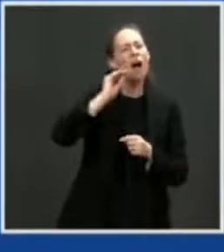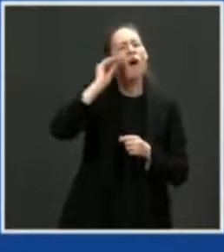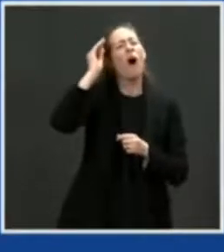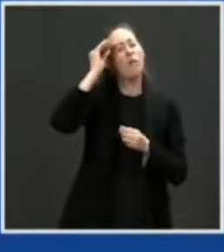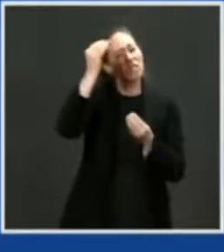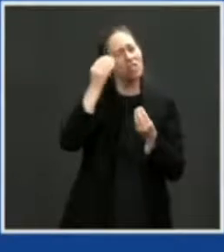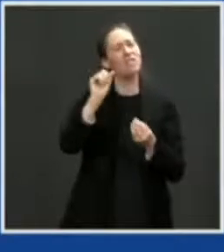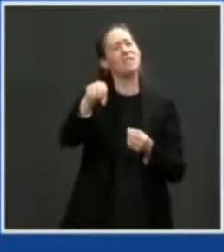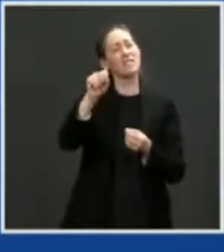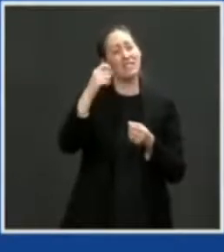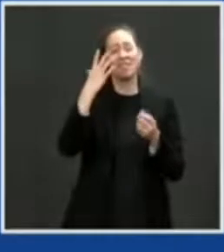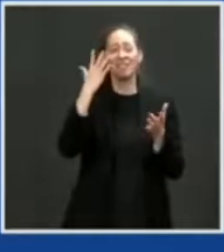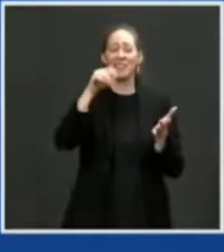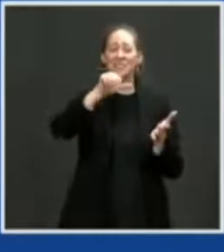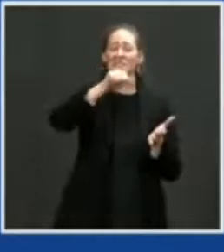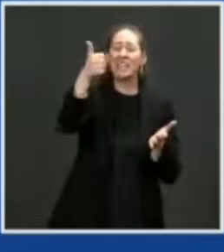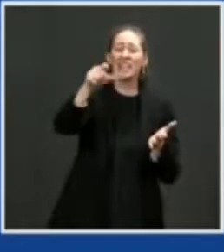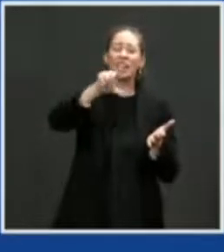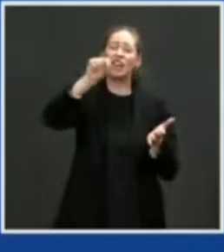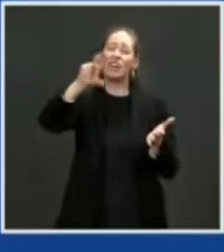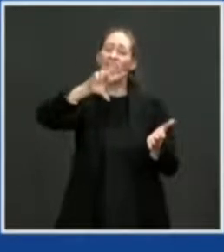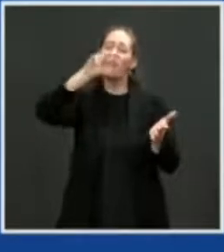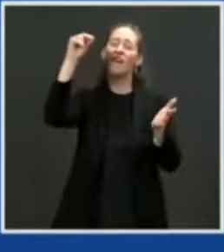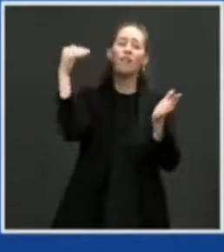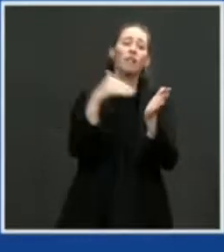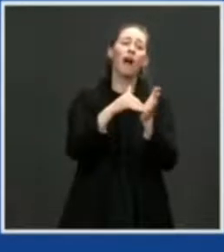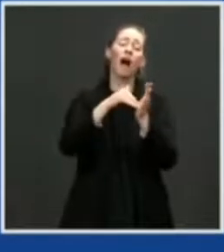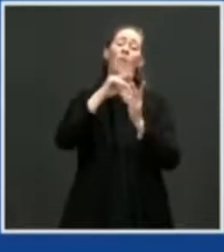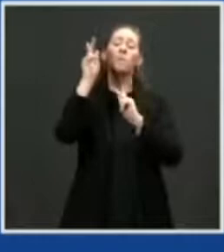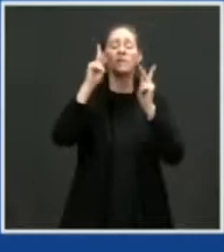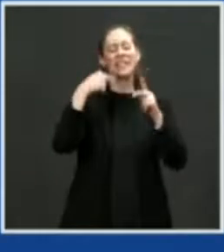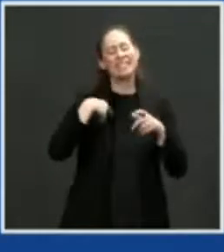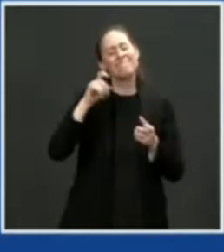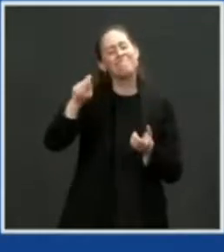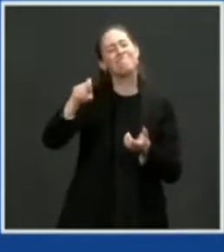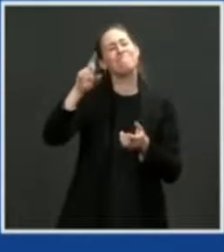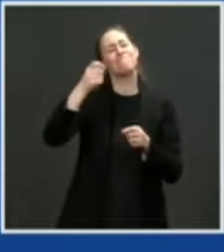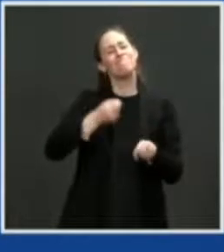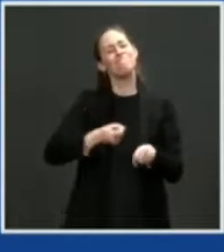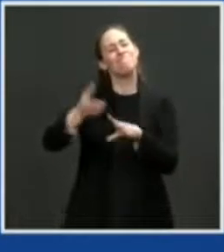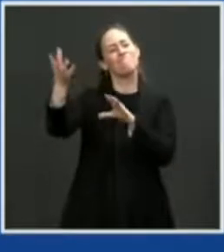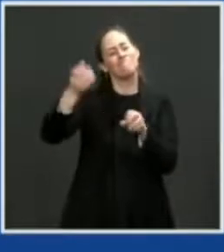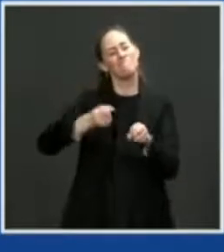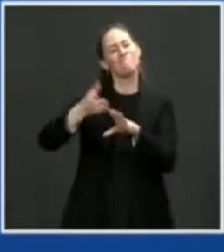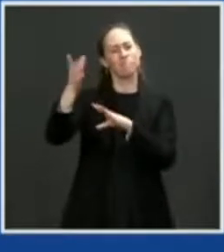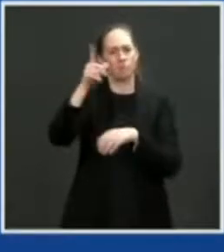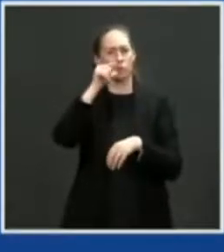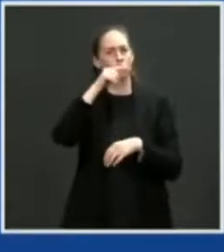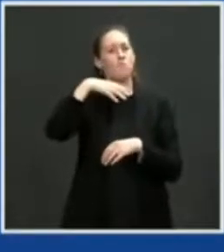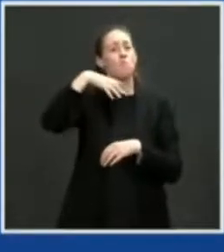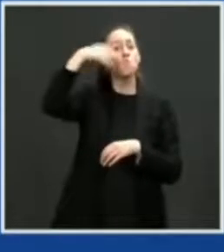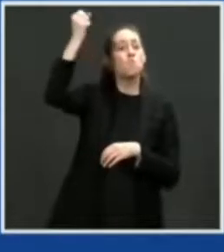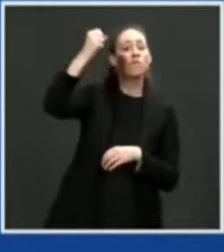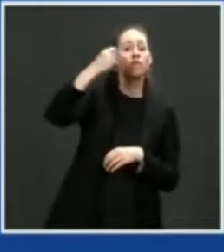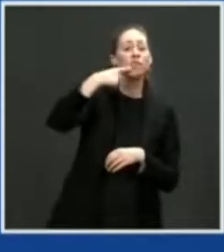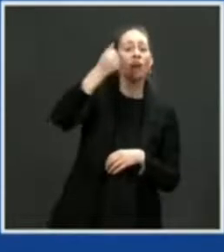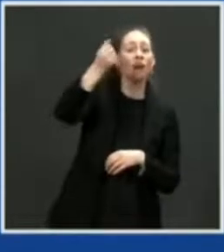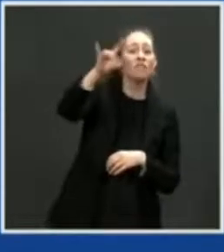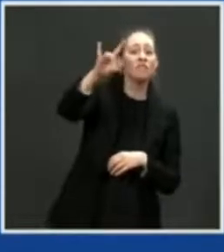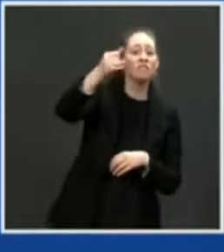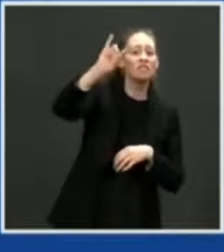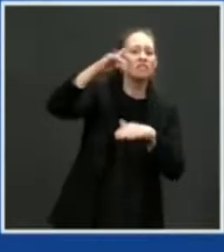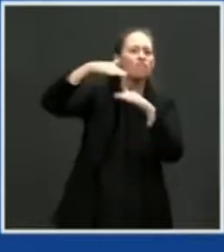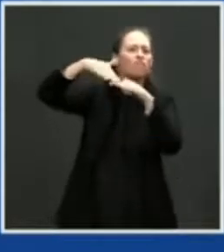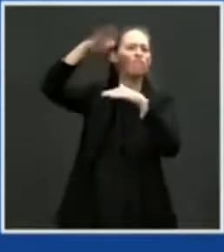Thousands of people who are over 18 years of age and single people, one at a time